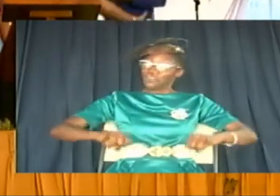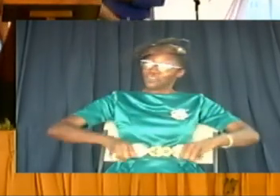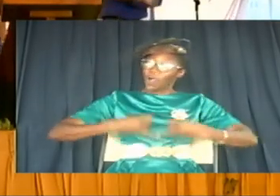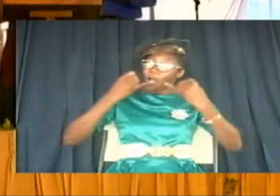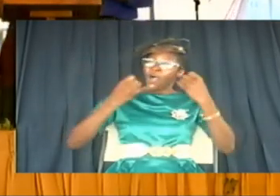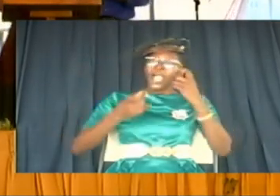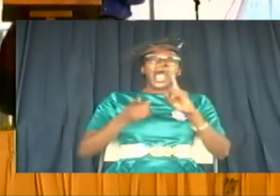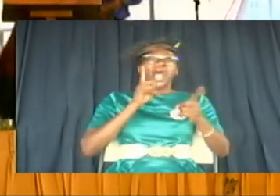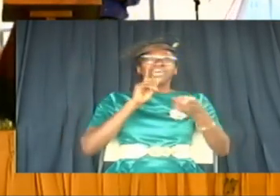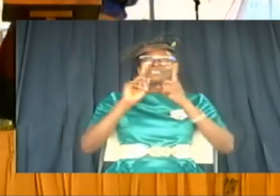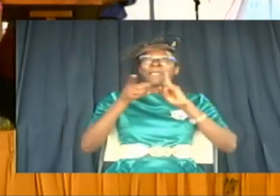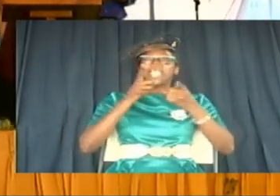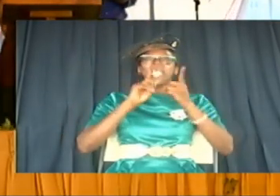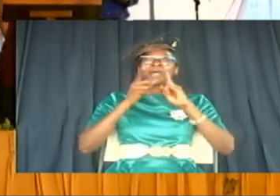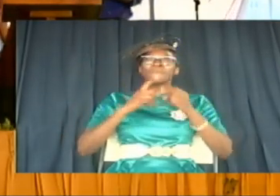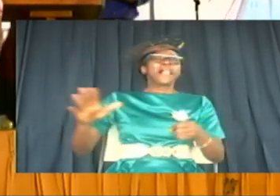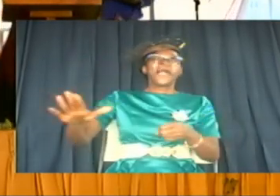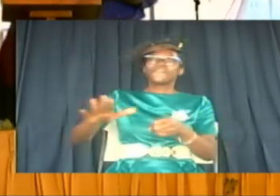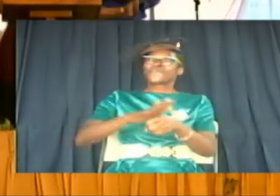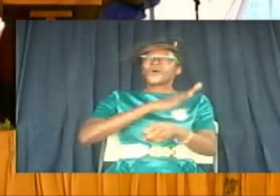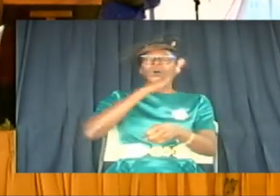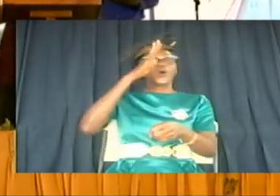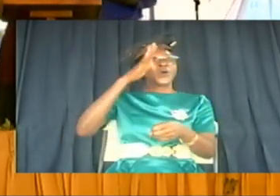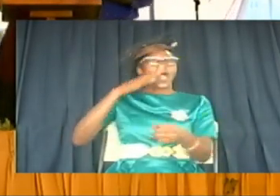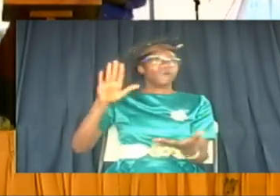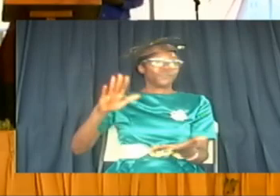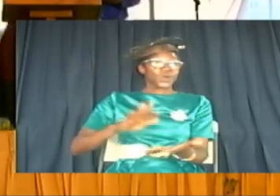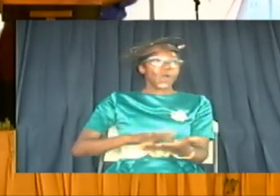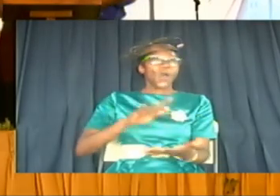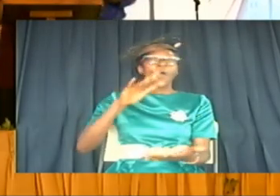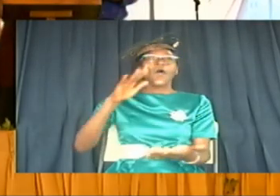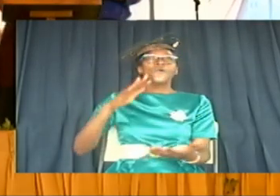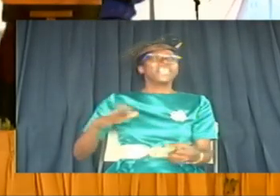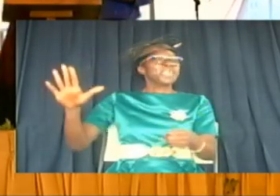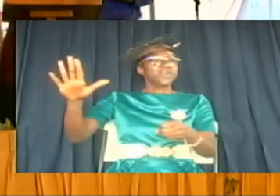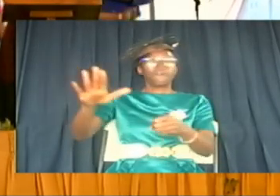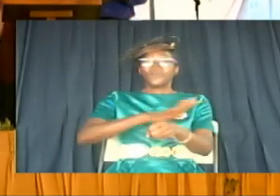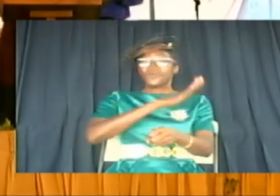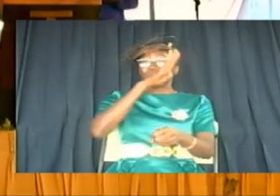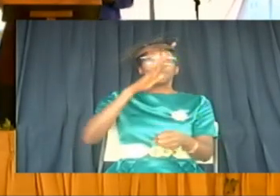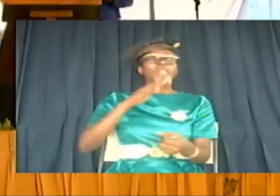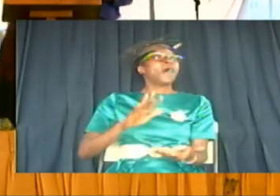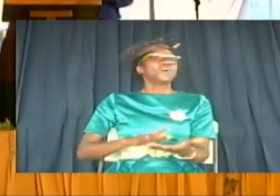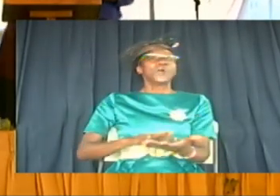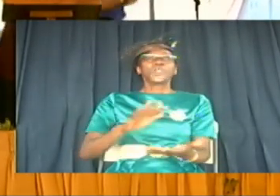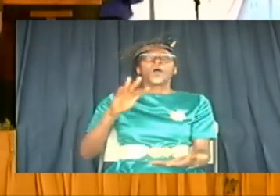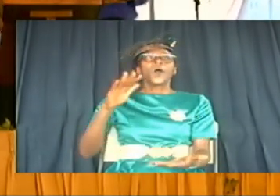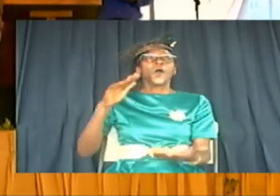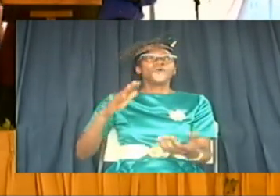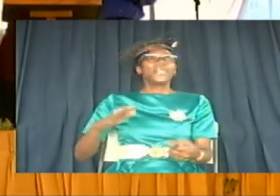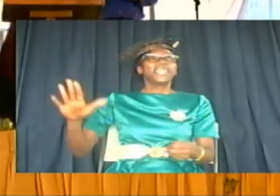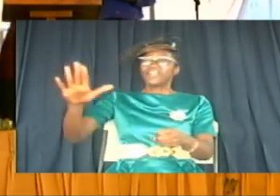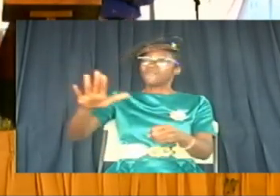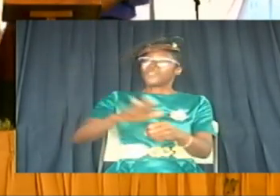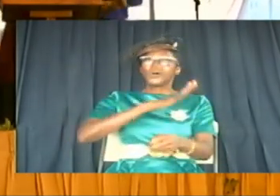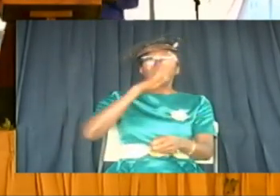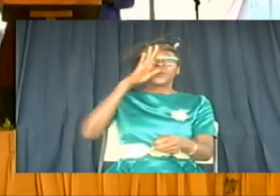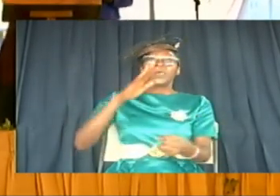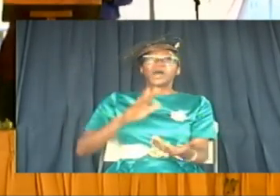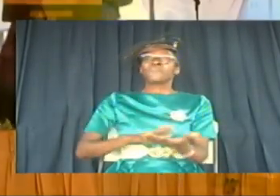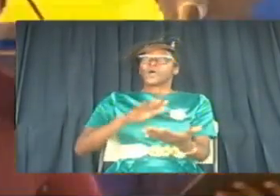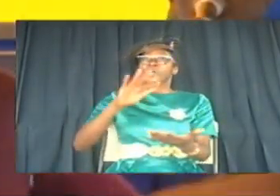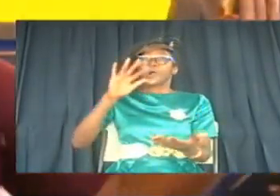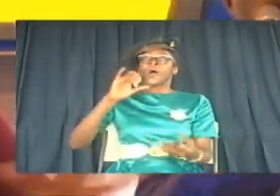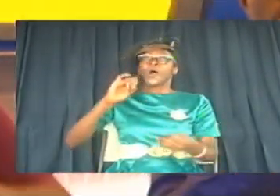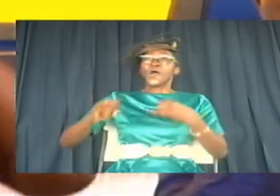is joy unspeakable and full of glory, full of glory, full